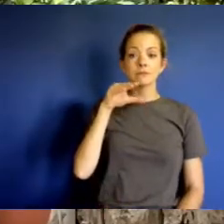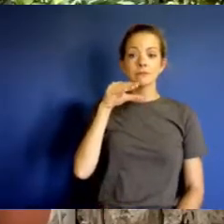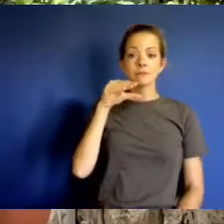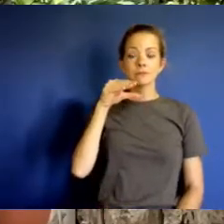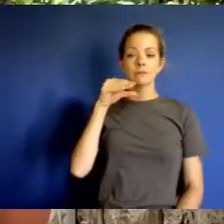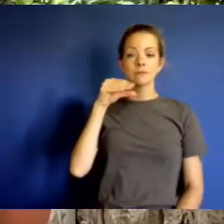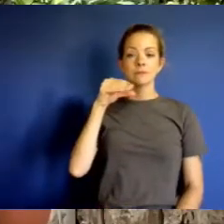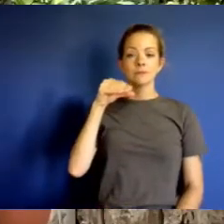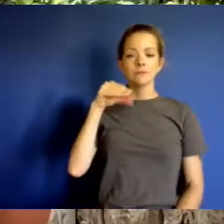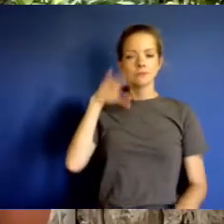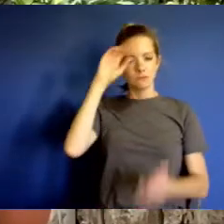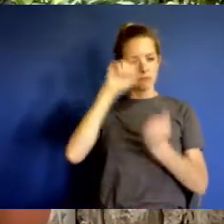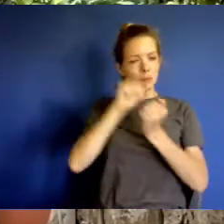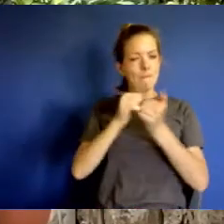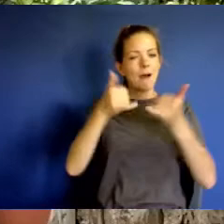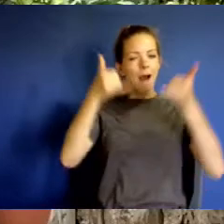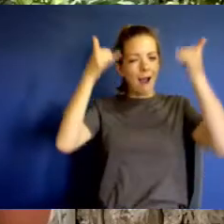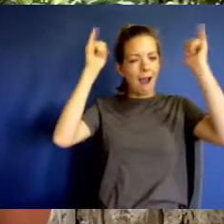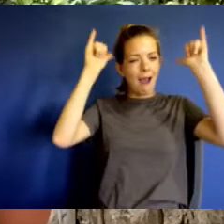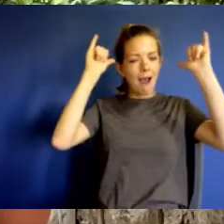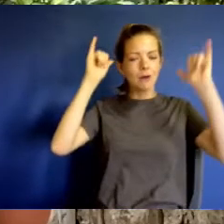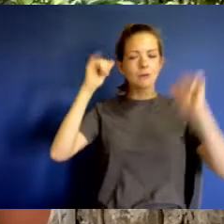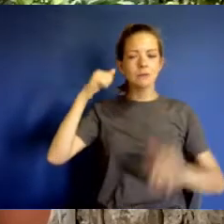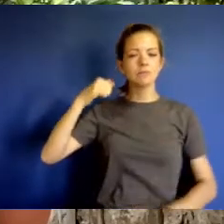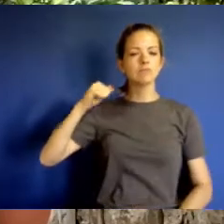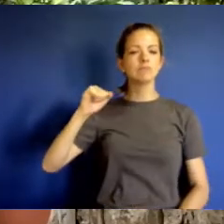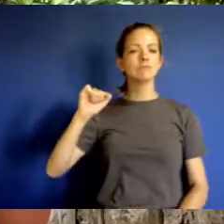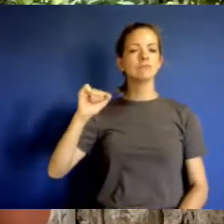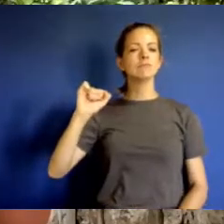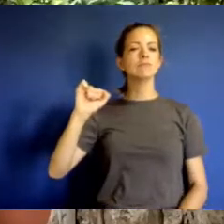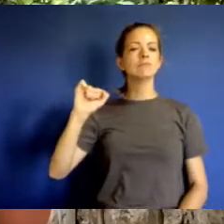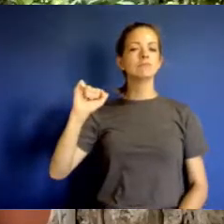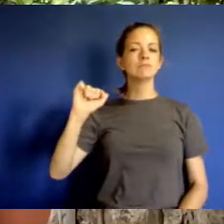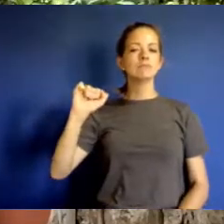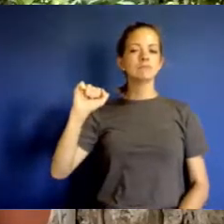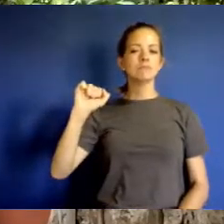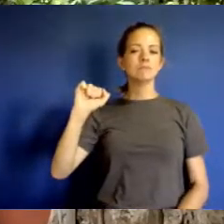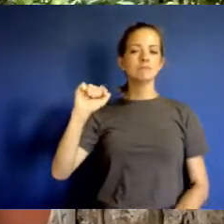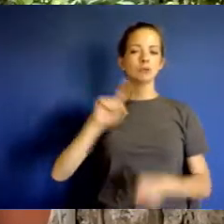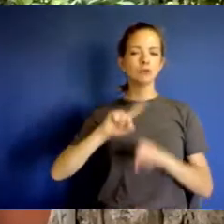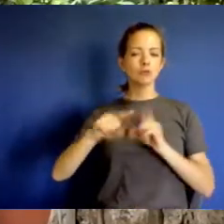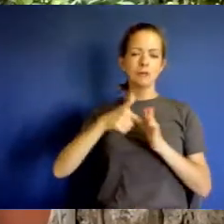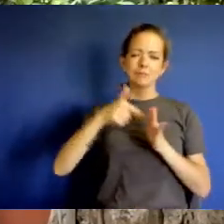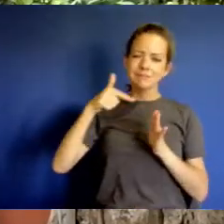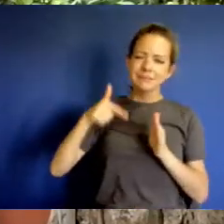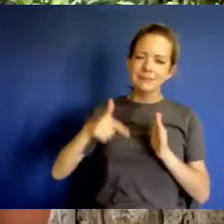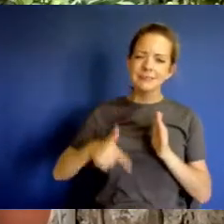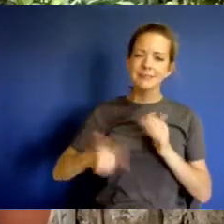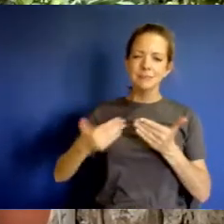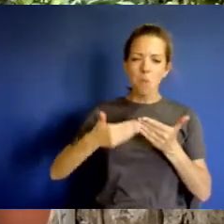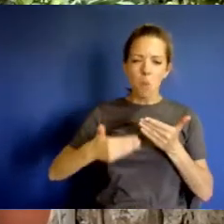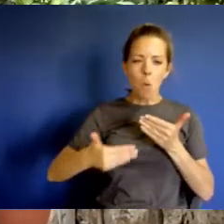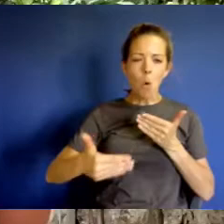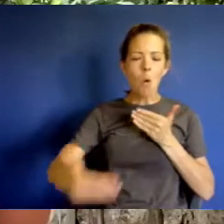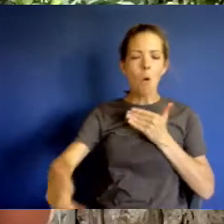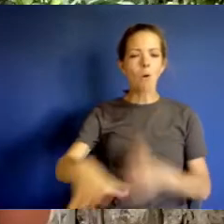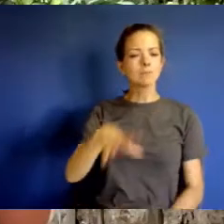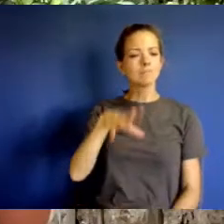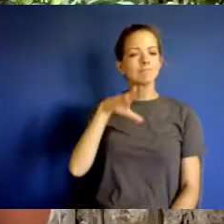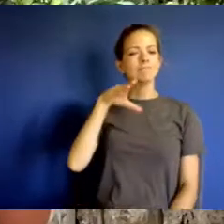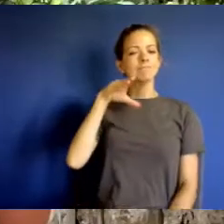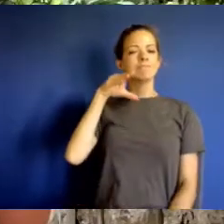you inhale, arch your back to cow pose. Really make this as long as you can, so make the breath as long as you